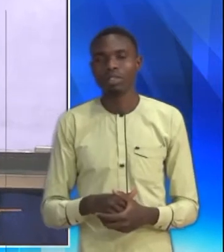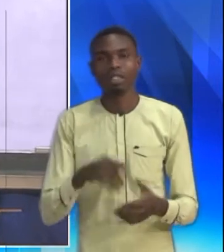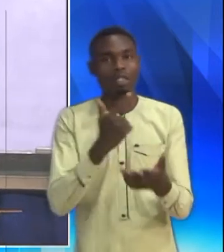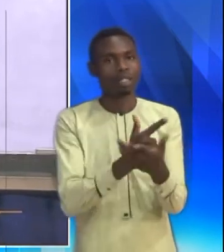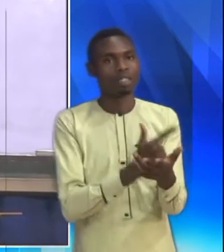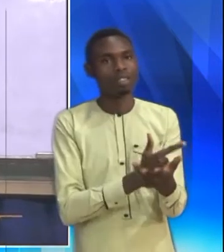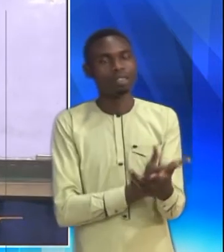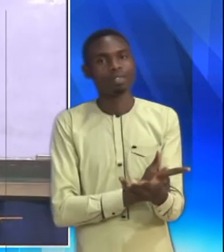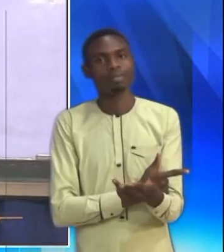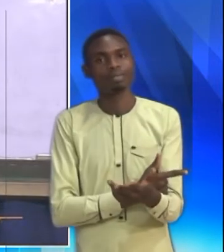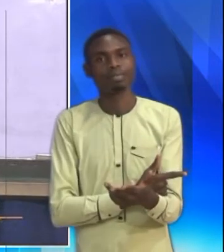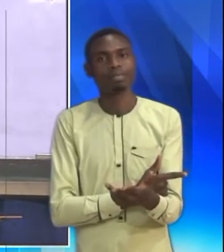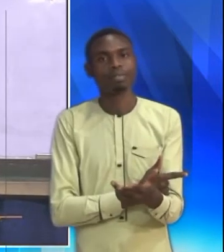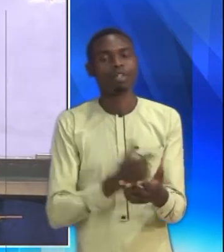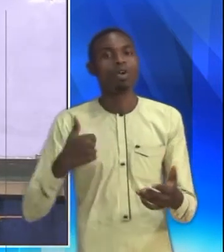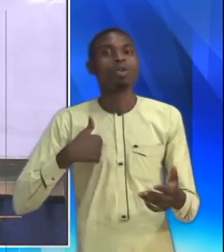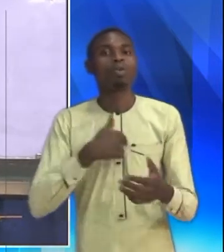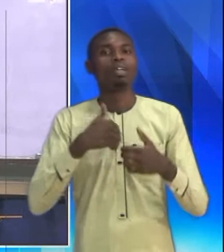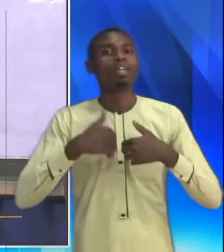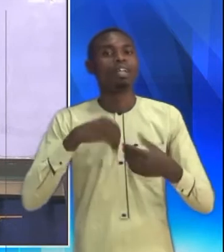lesson, we've learned